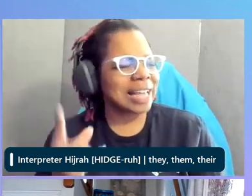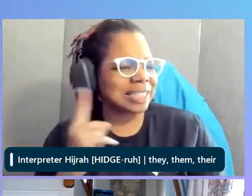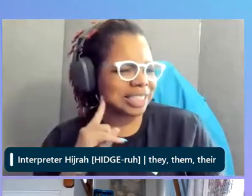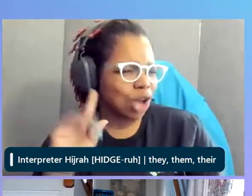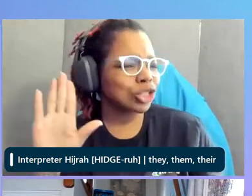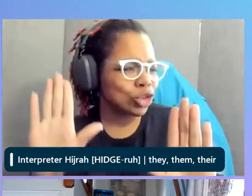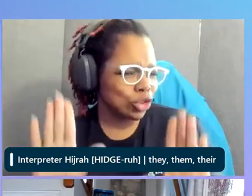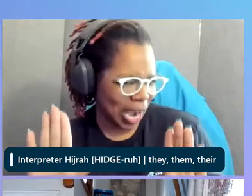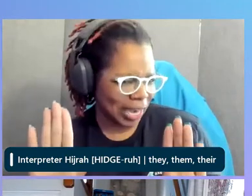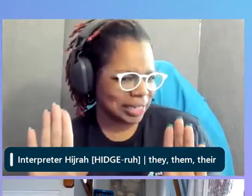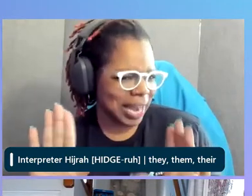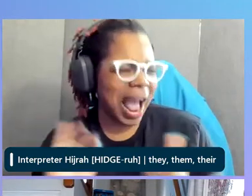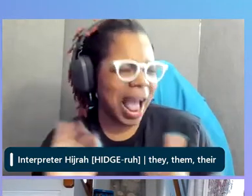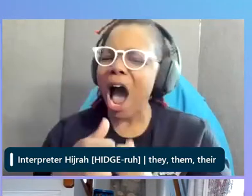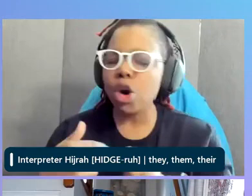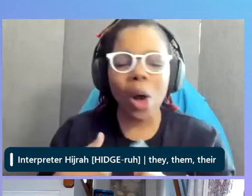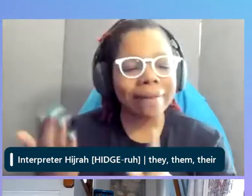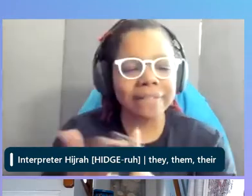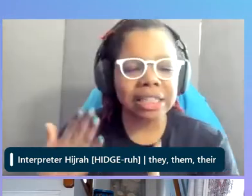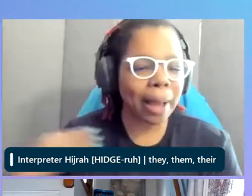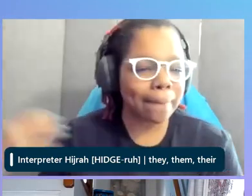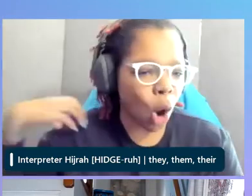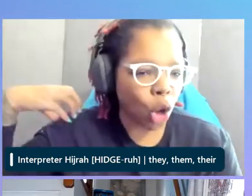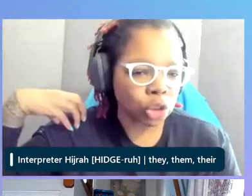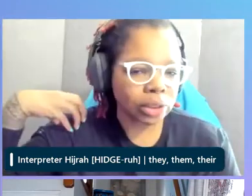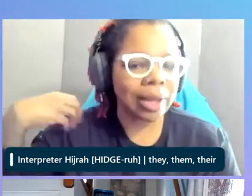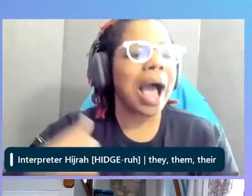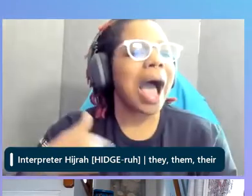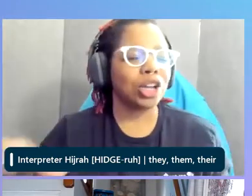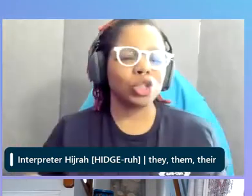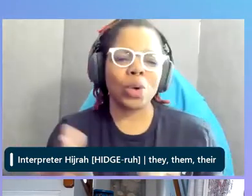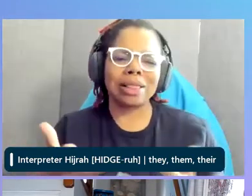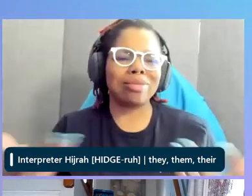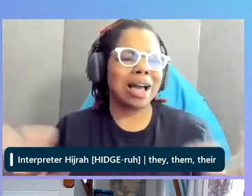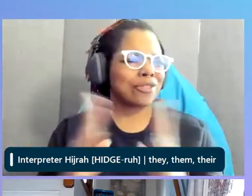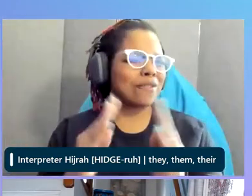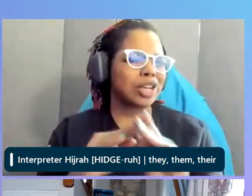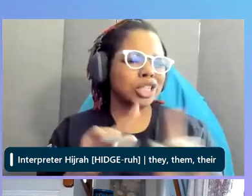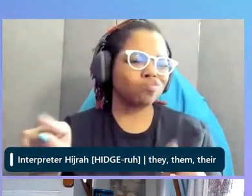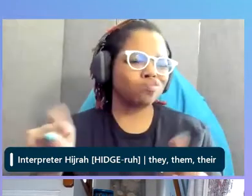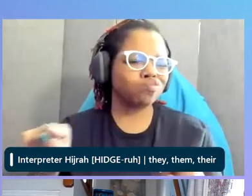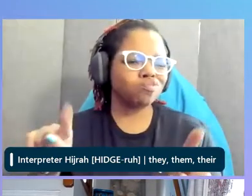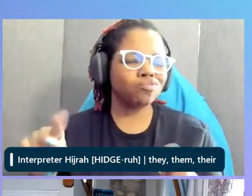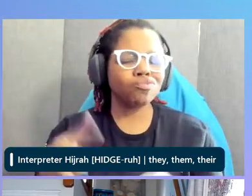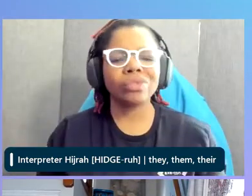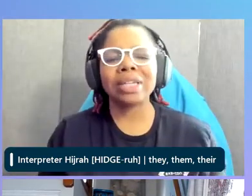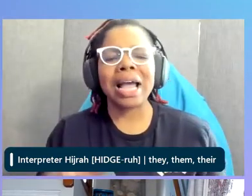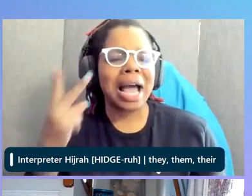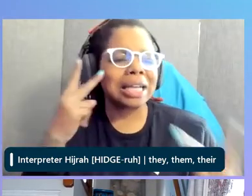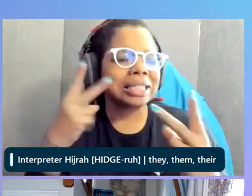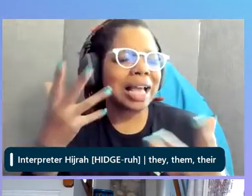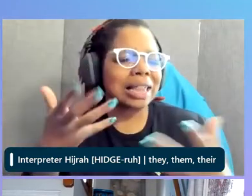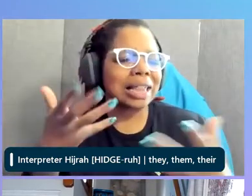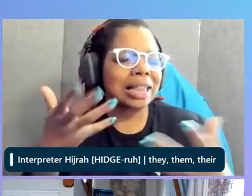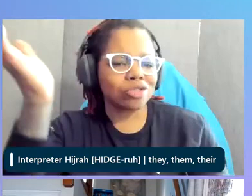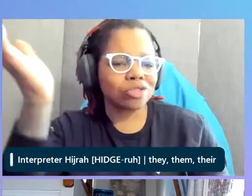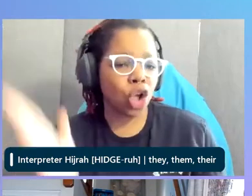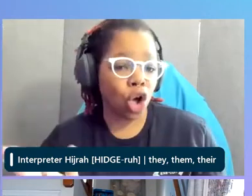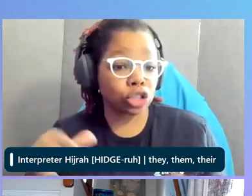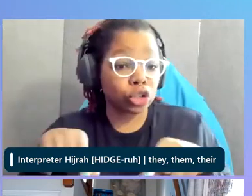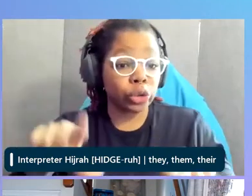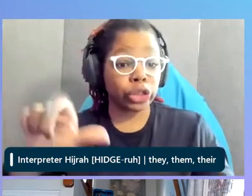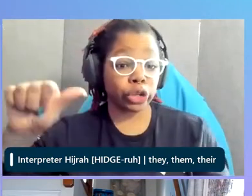how do I convince my boss? I do a lot of conventions. I go to a lot of conventions and see a lot of talks. And at the